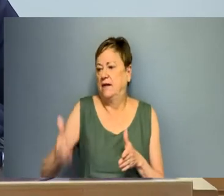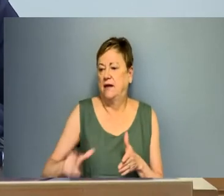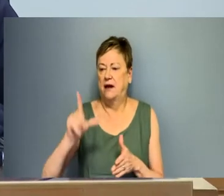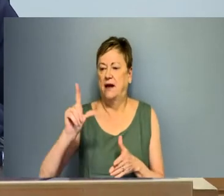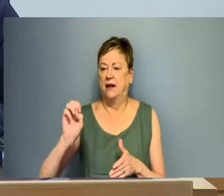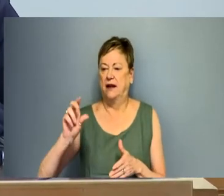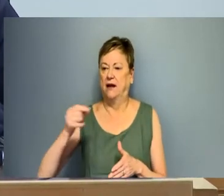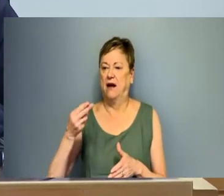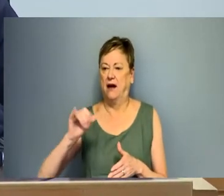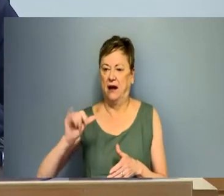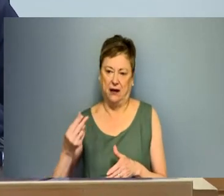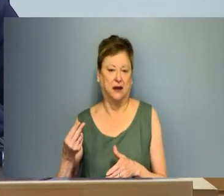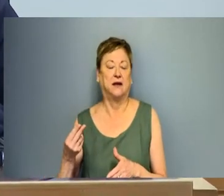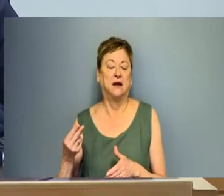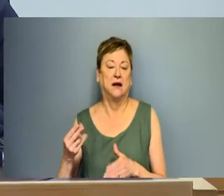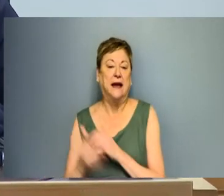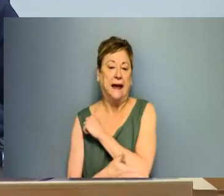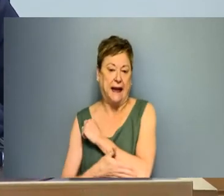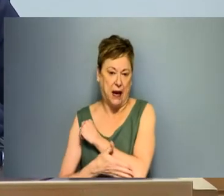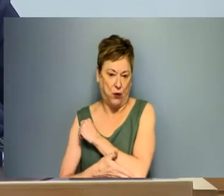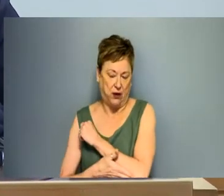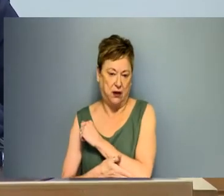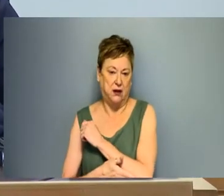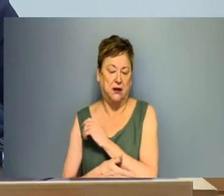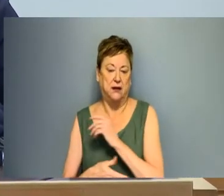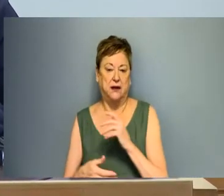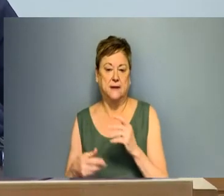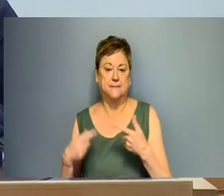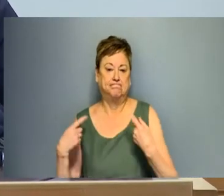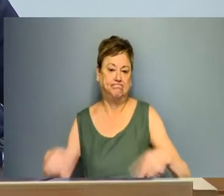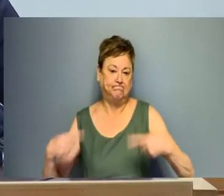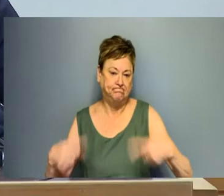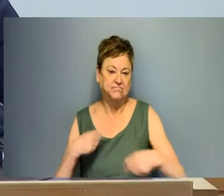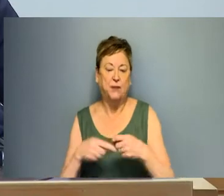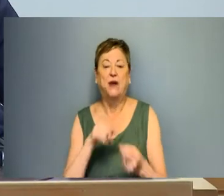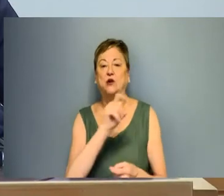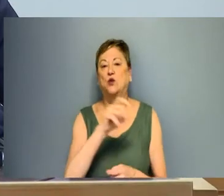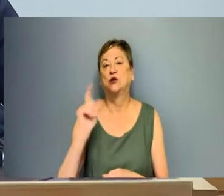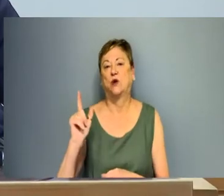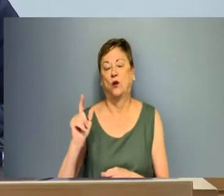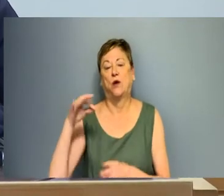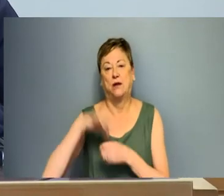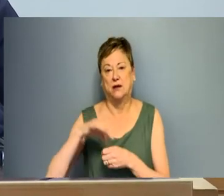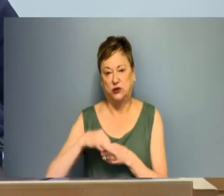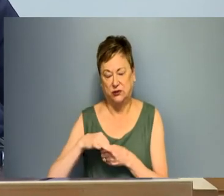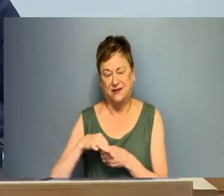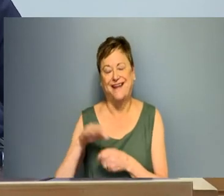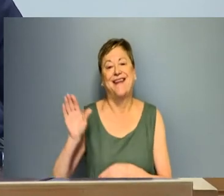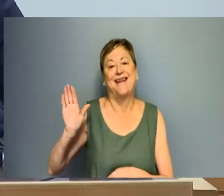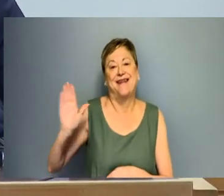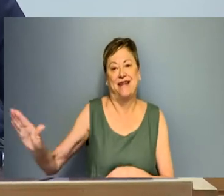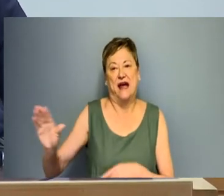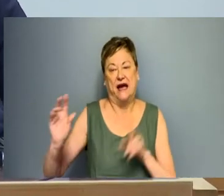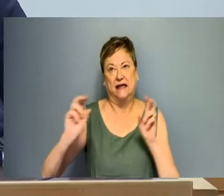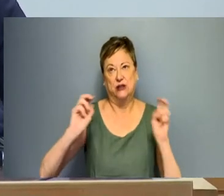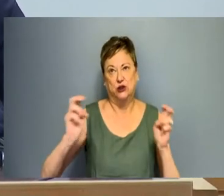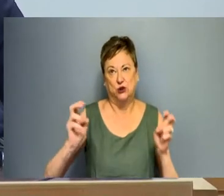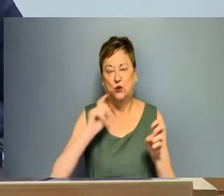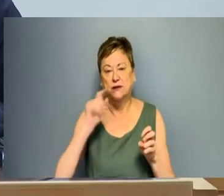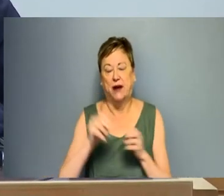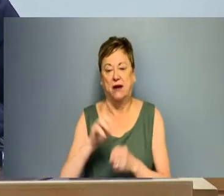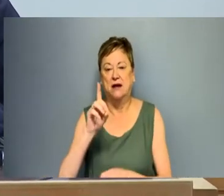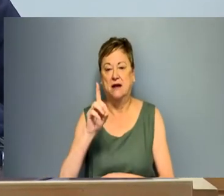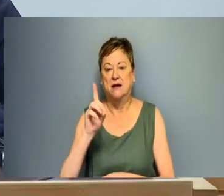County, a dispute about the 2021 election. And there, the issue concerned the dating